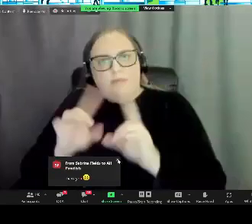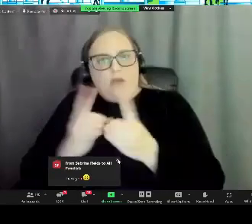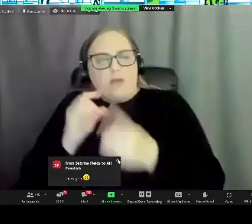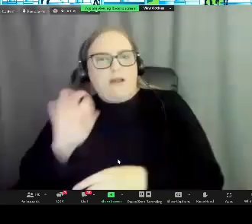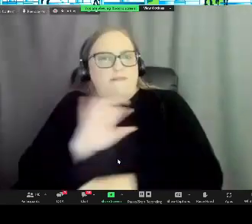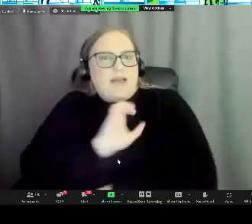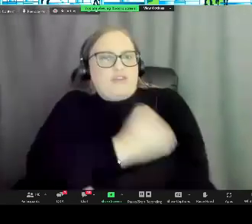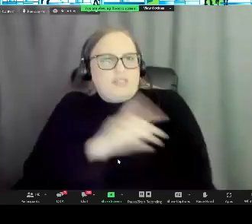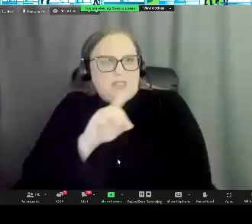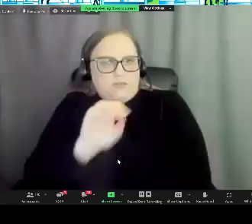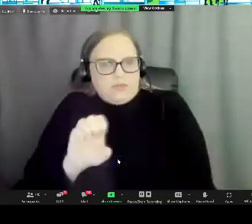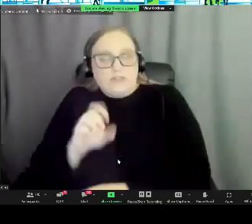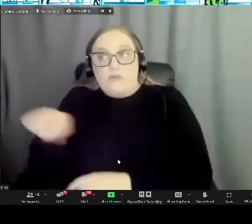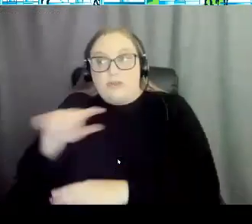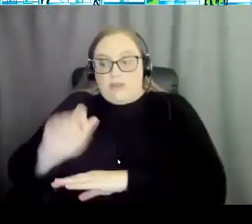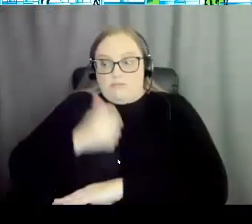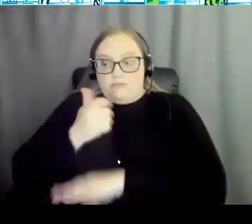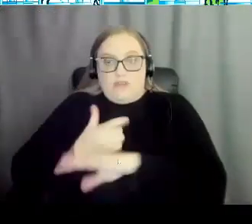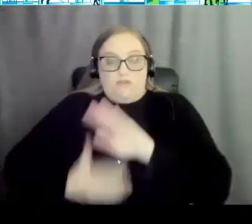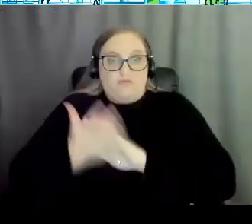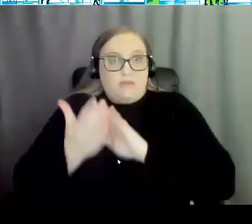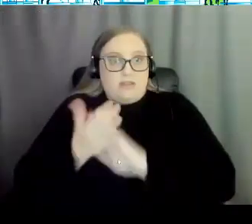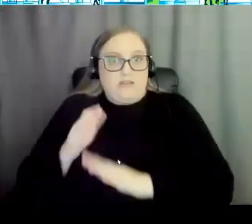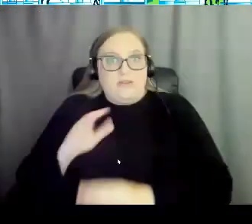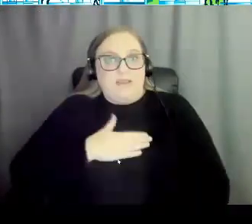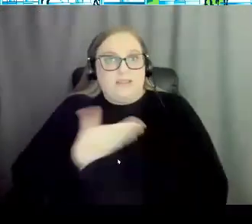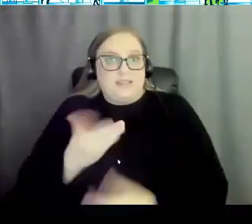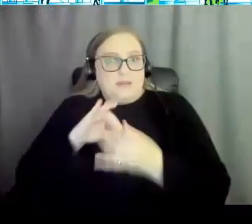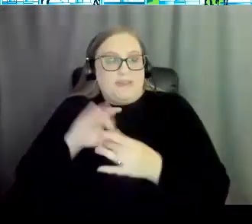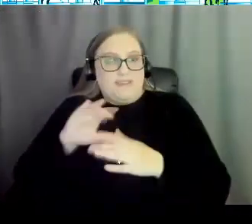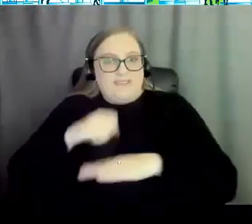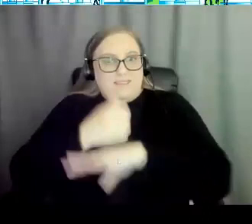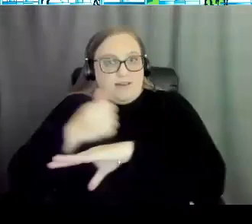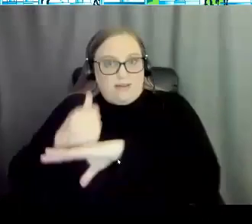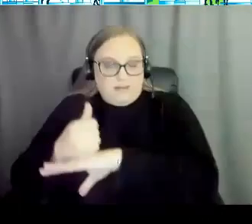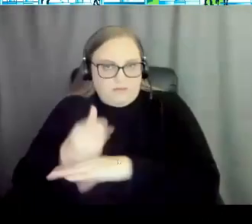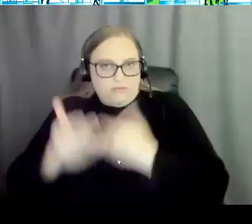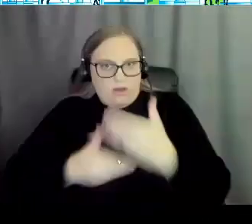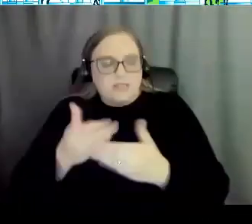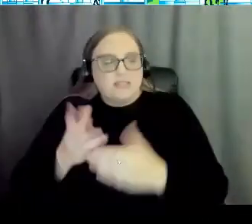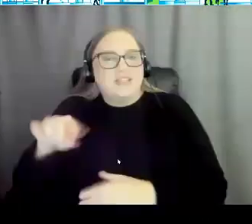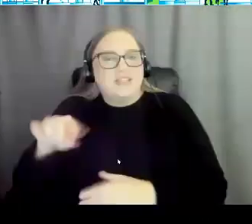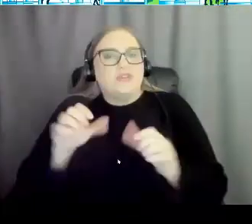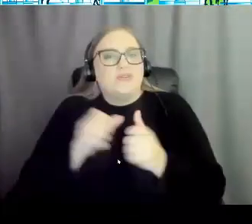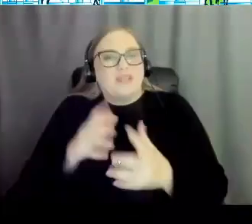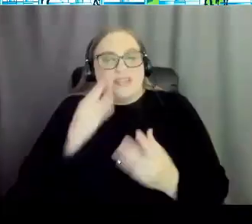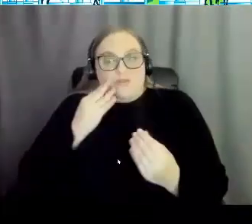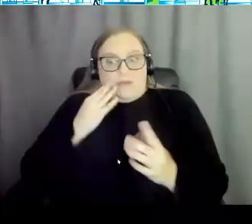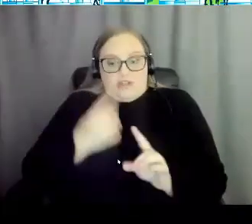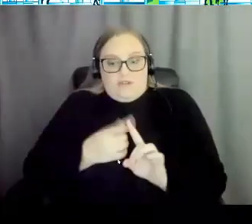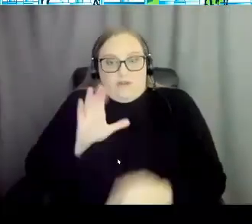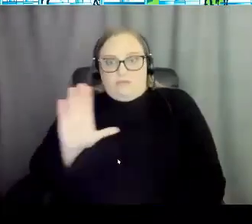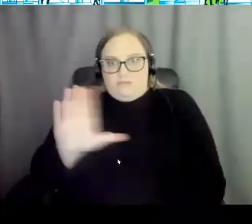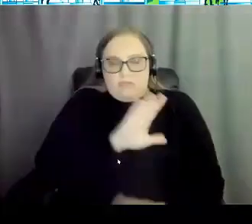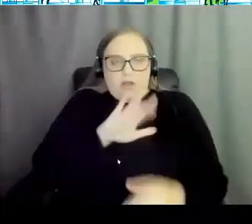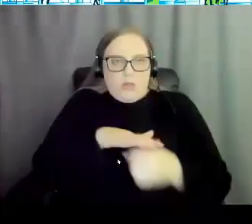their consent-based or to running their consent-based siting process, they'll be doing it with information they've learned from local